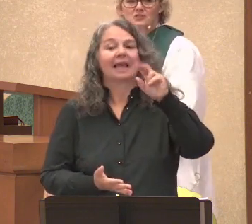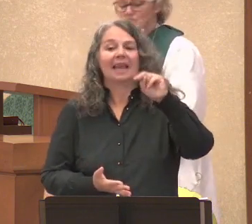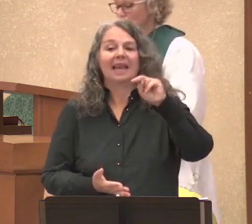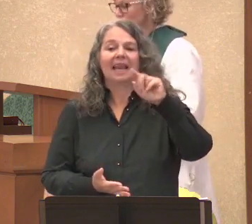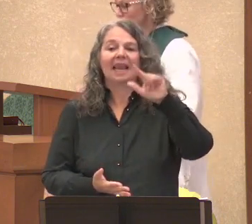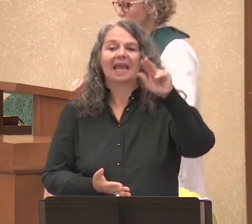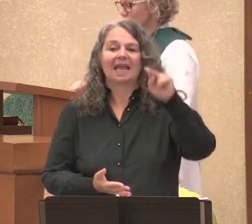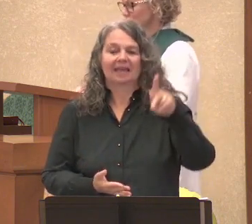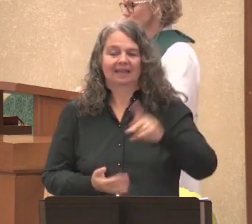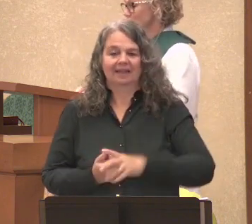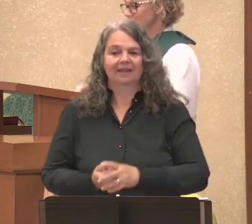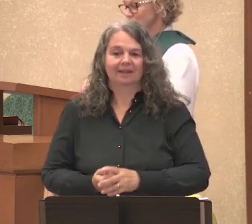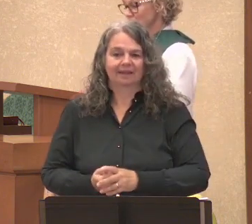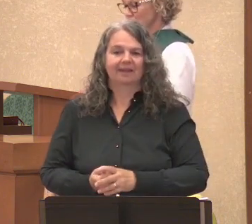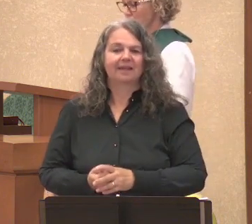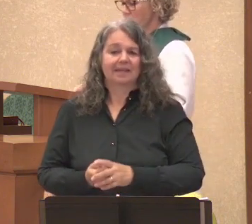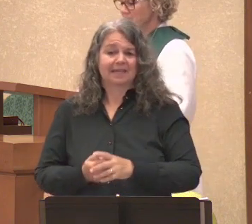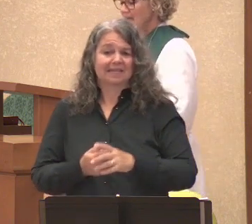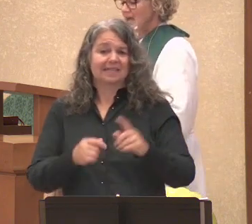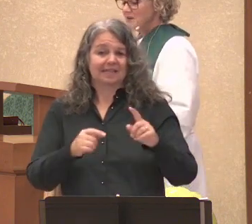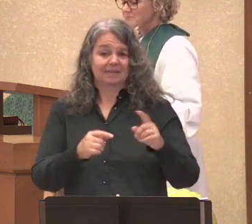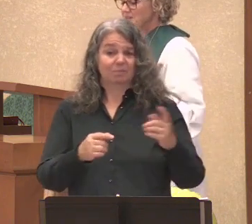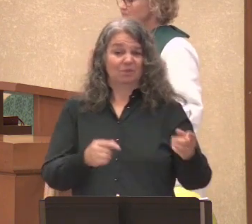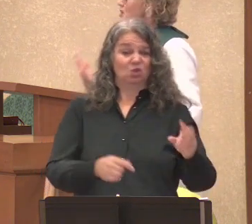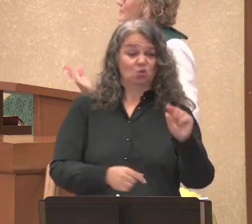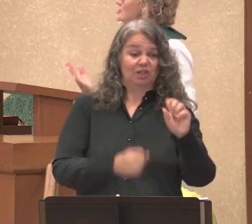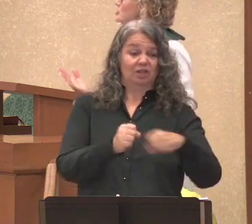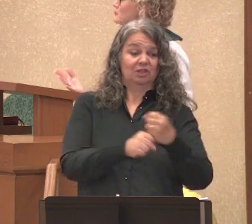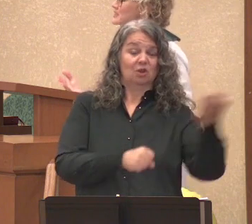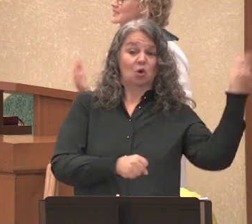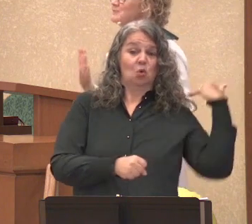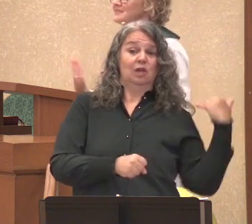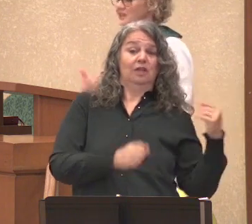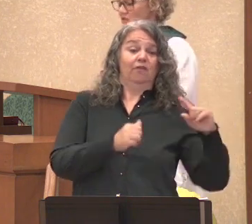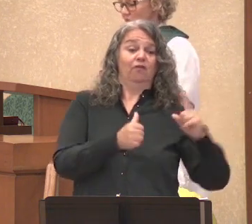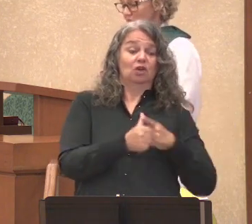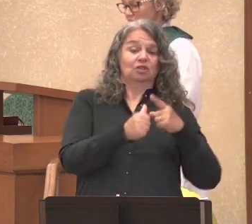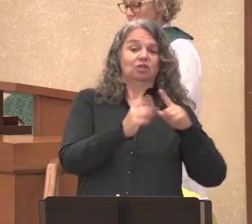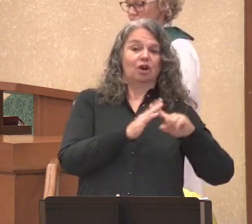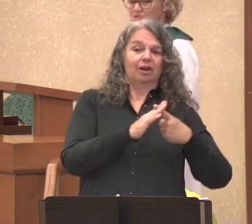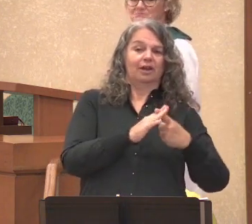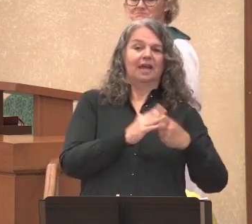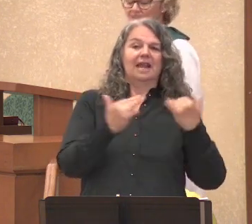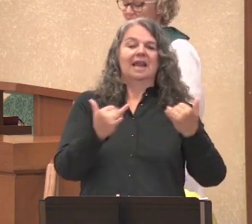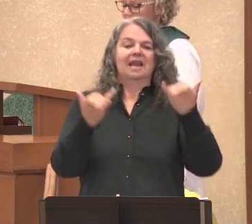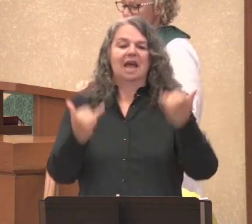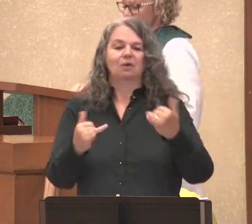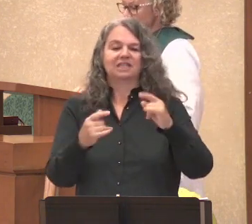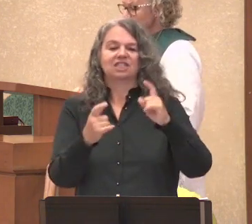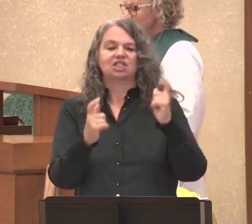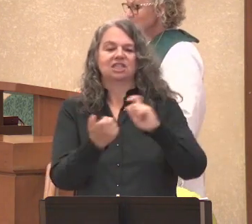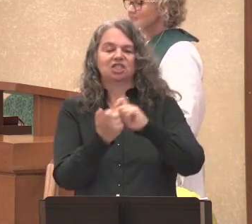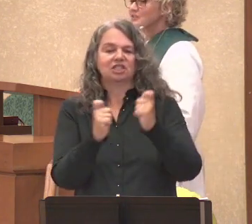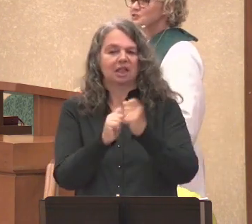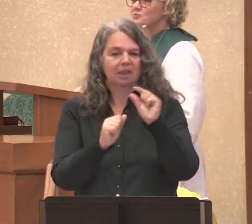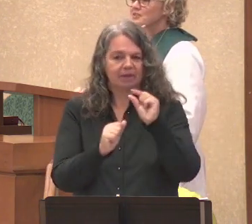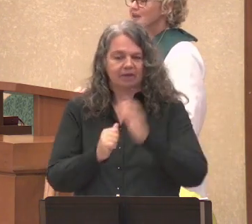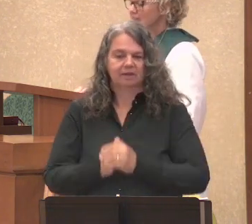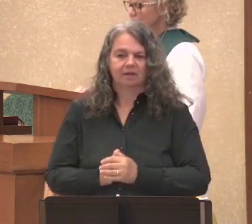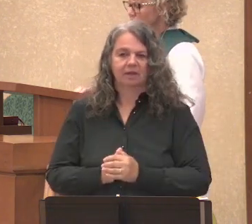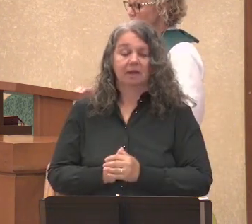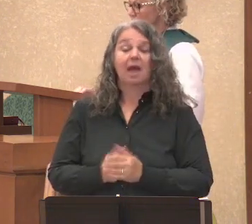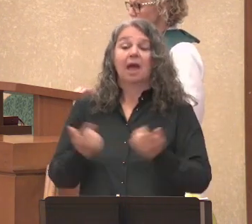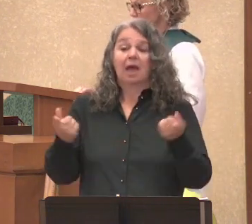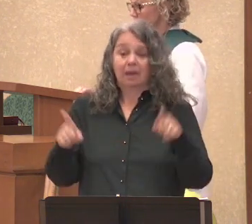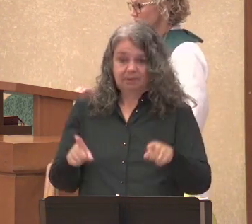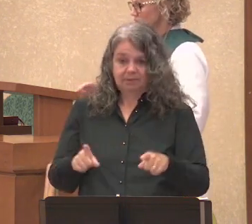another version earlier about 20 years ago. But if you haven't heard of it, let me tell you how it goes. The game begins with